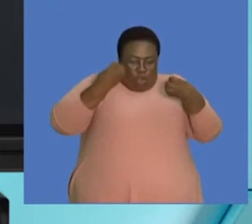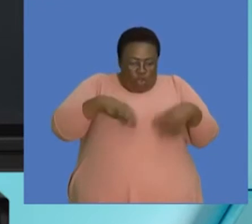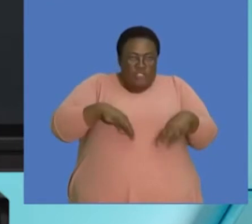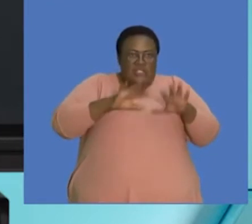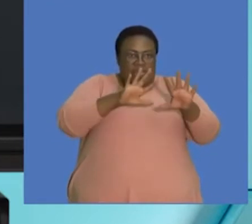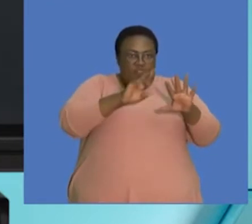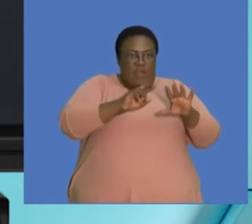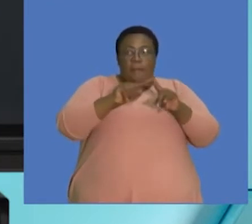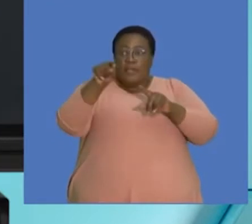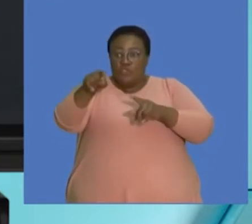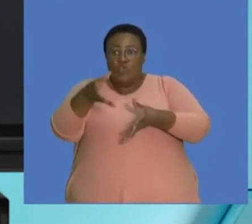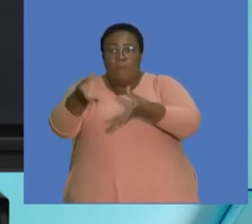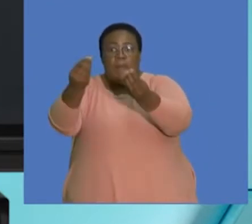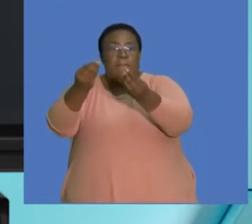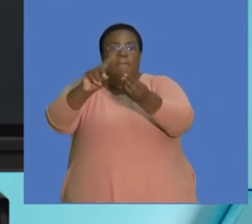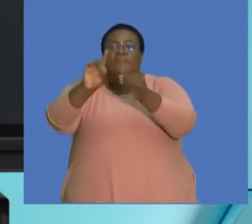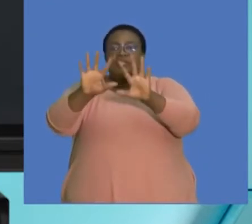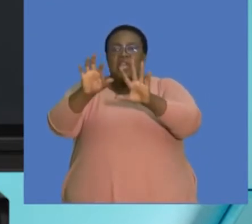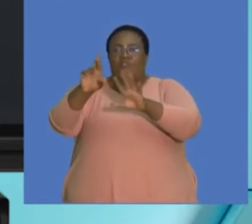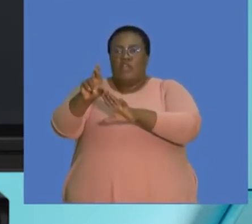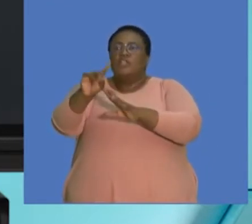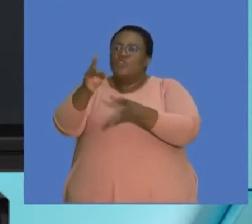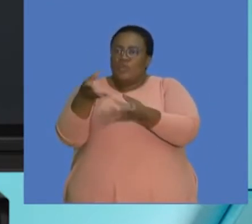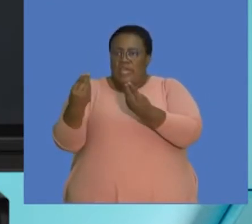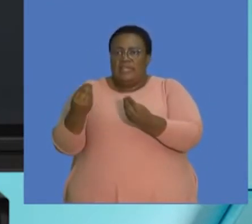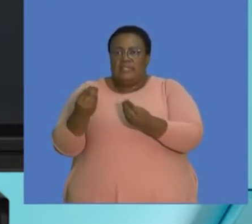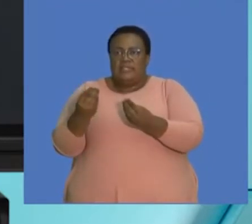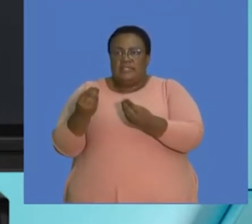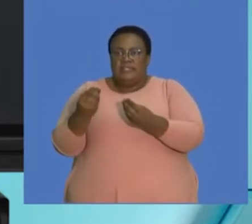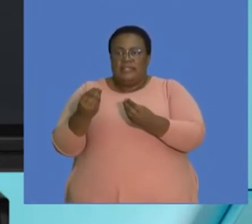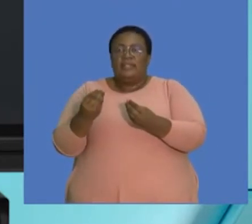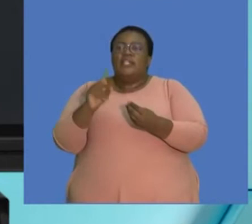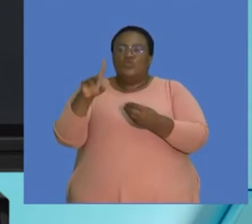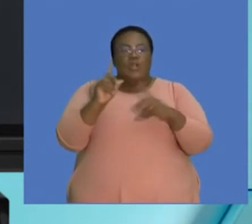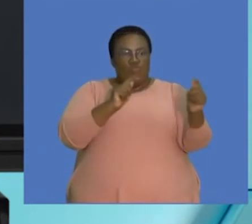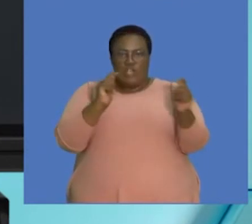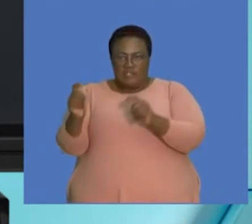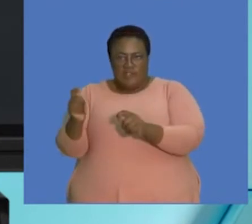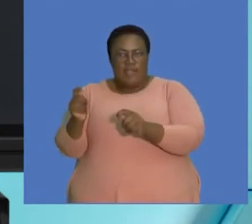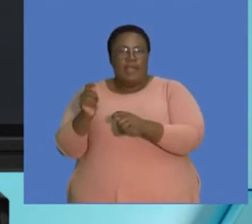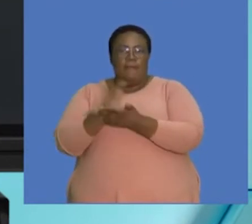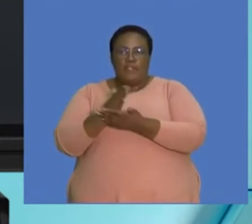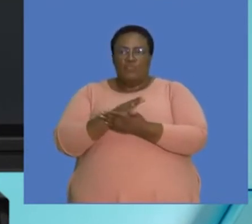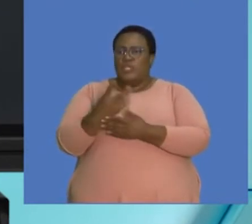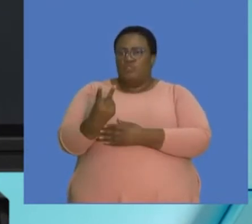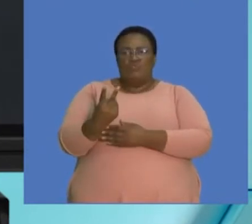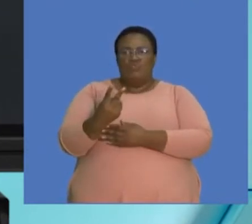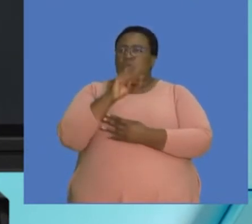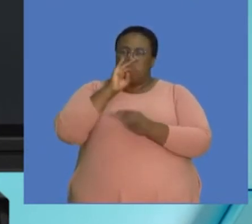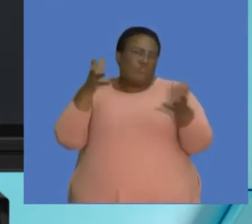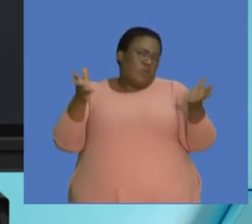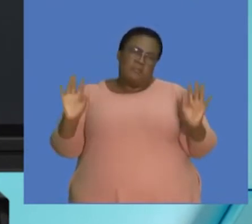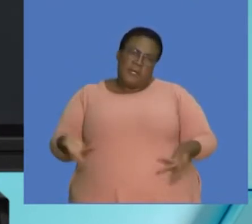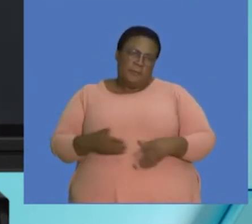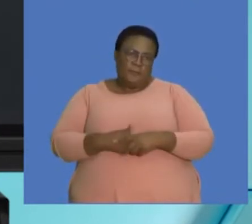is lost is equals to what is gained is essentially what is transferred between the two. So that's the long and